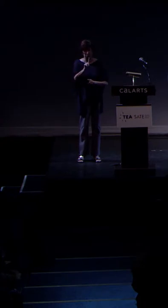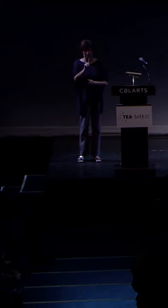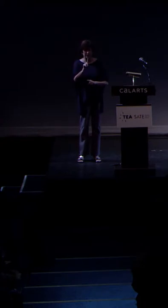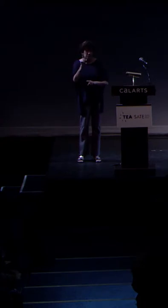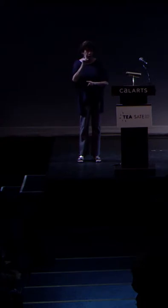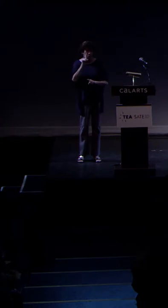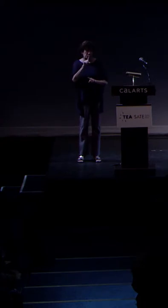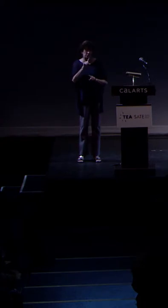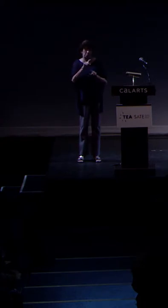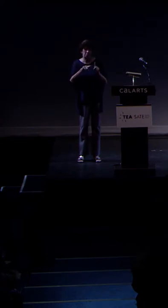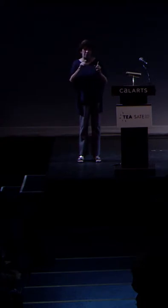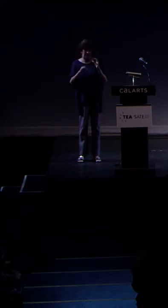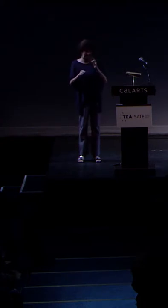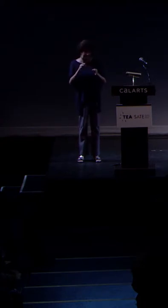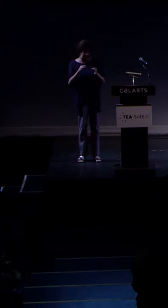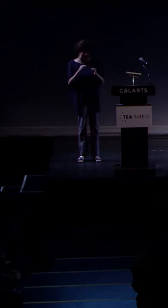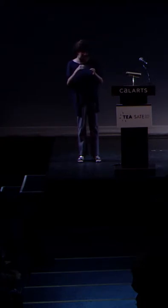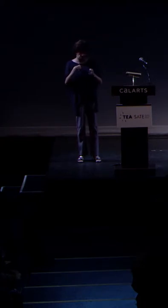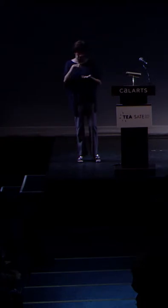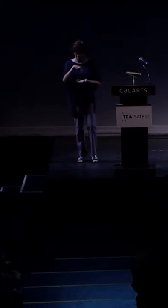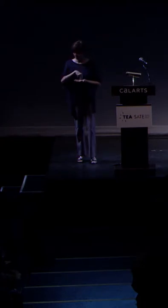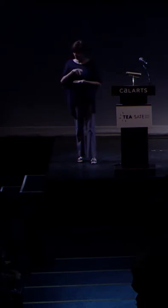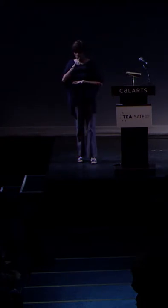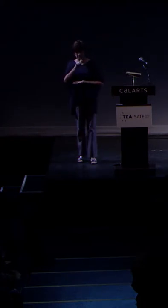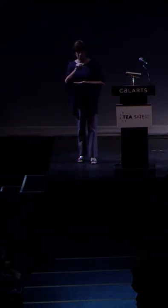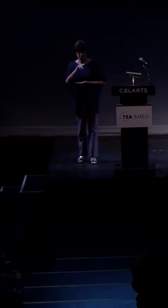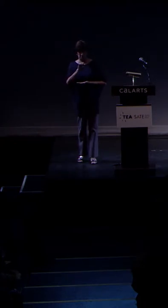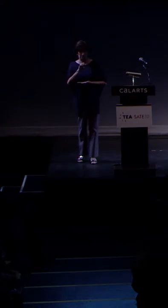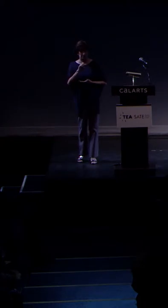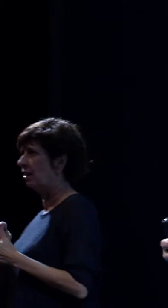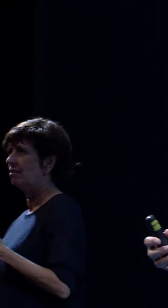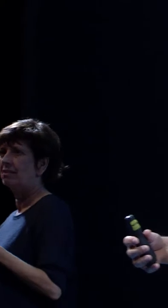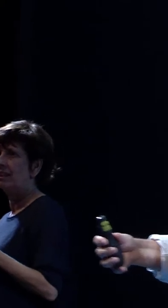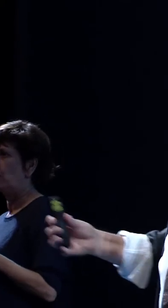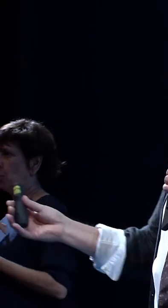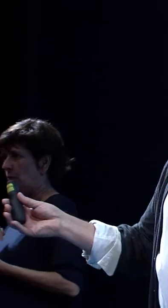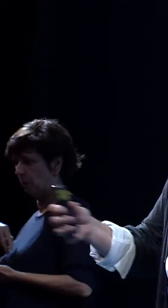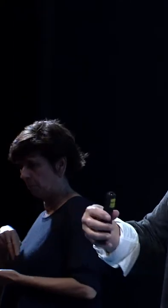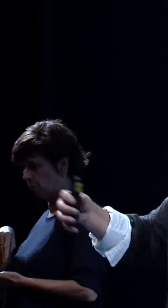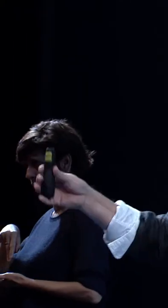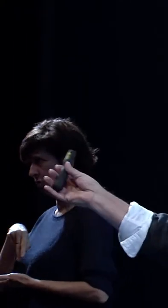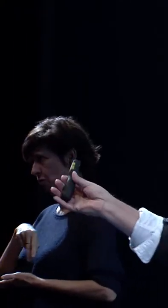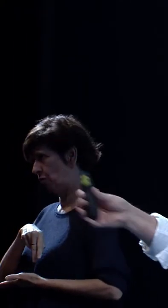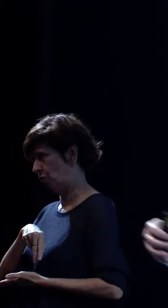if you were in this space, because you have stereoscopic vision,